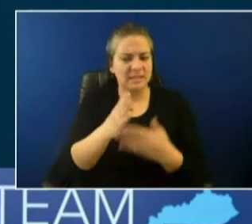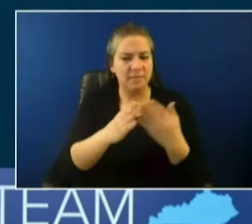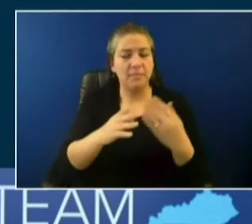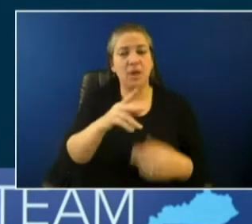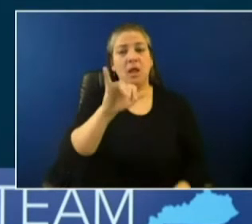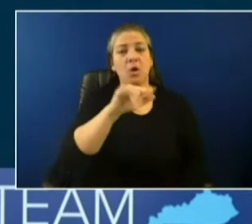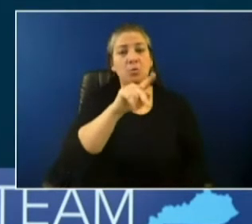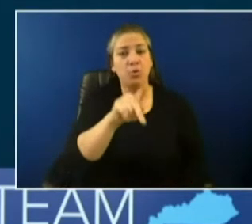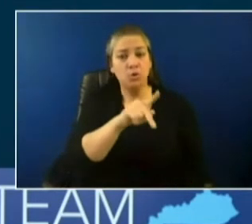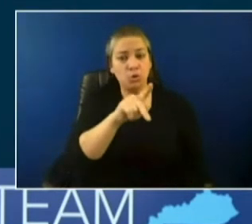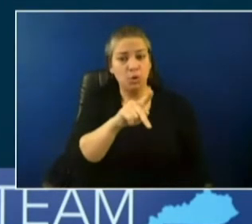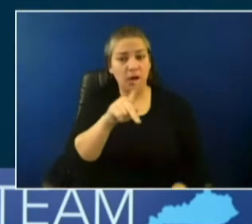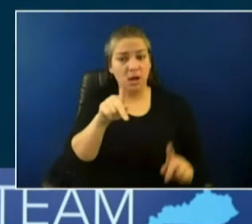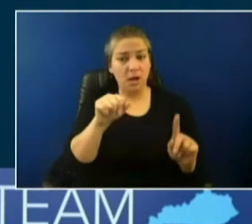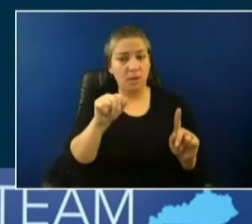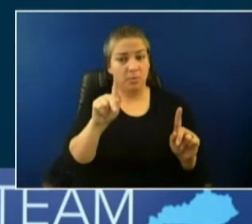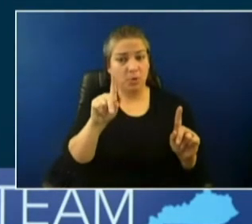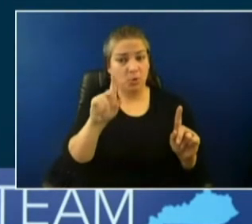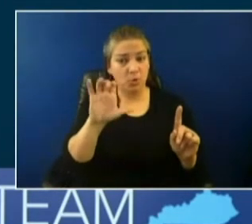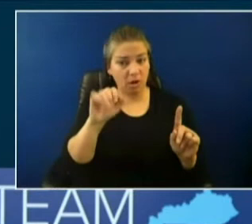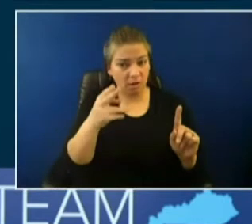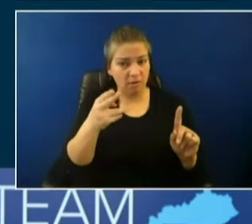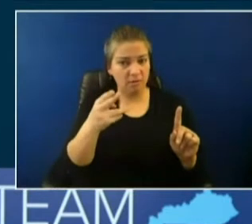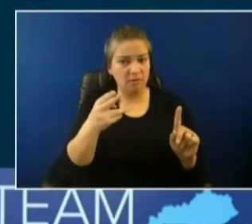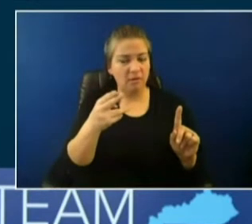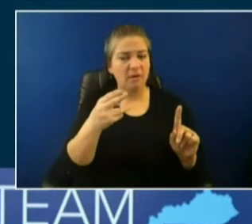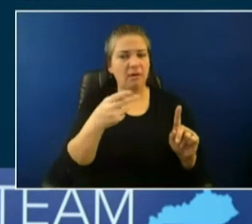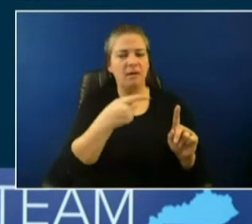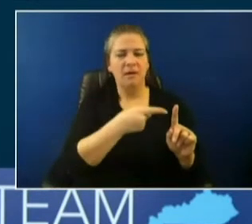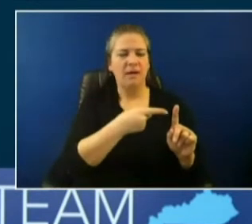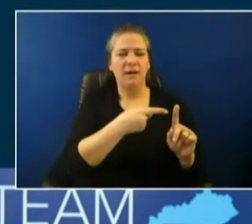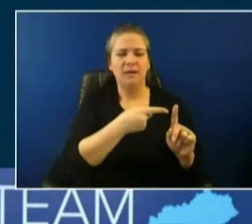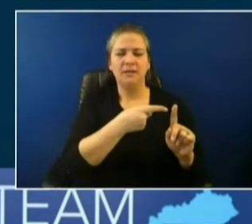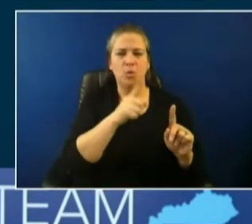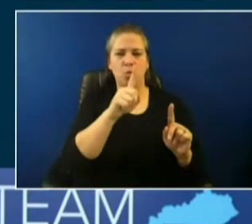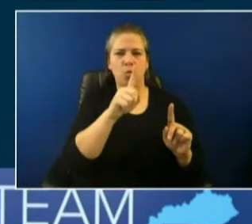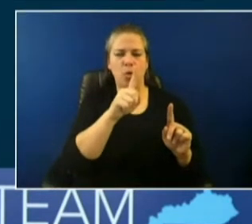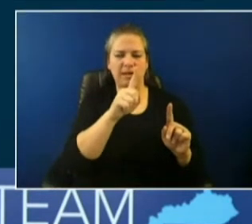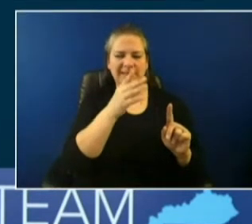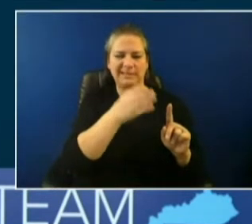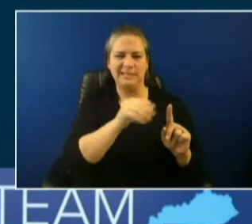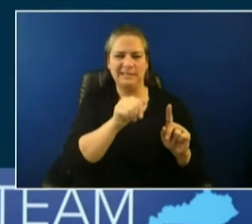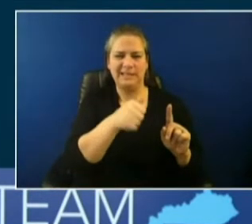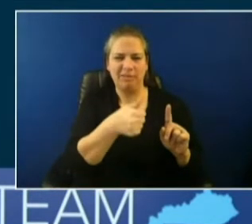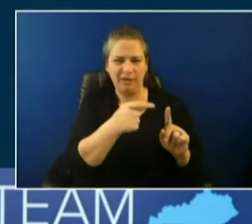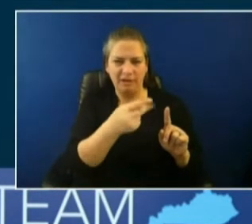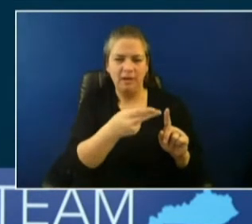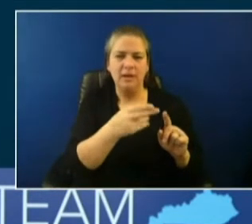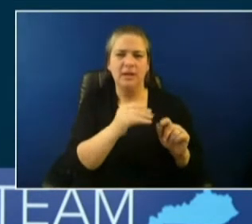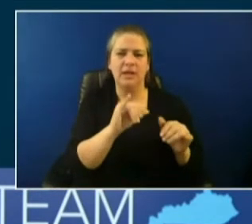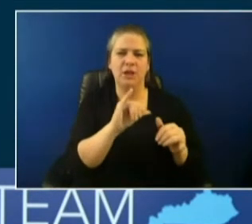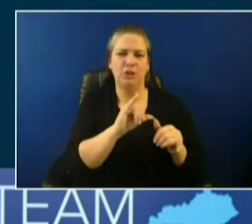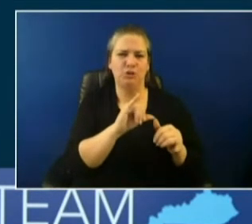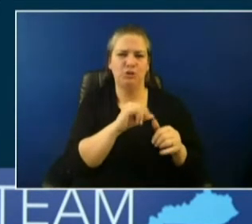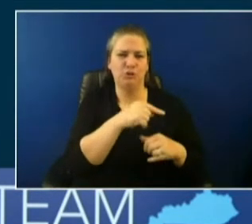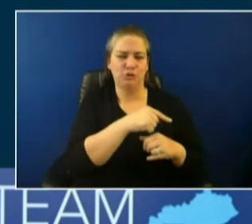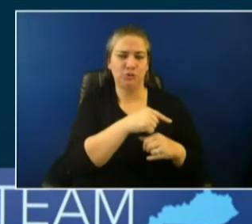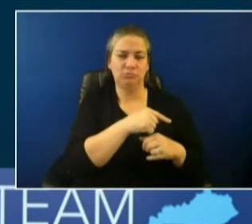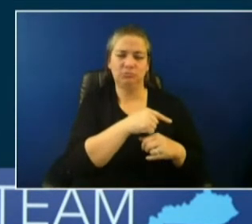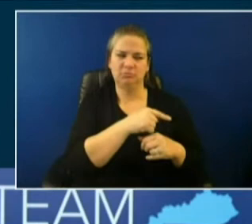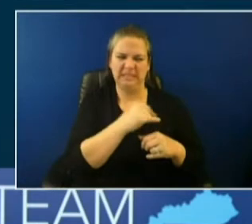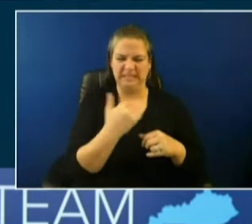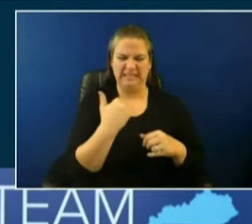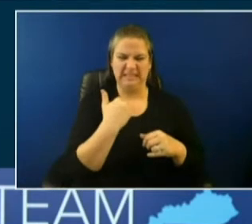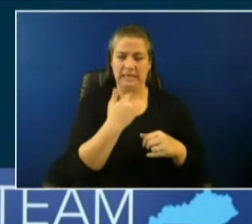of an inch, and that was just from 30 minutes ago. I will guarantee you that amount is up because they're fully into freezing rain